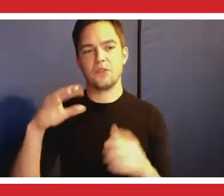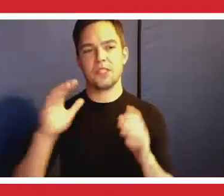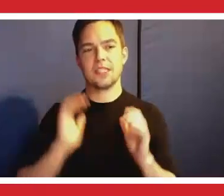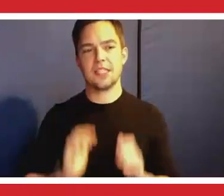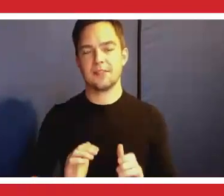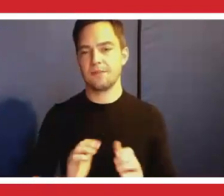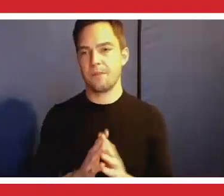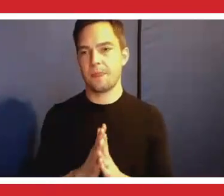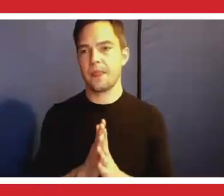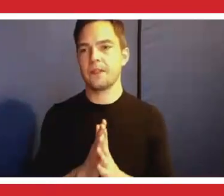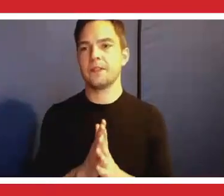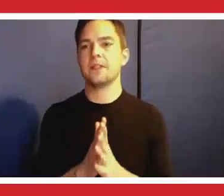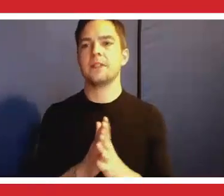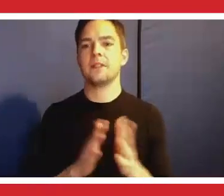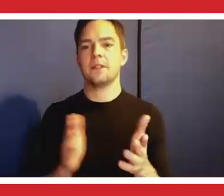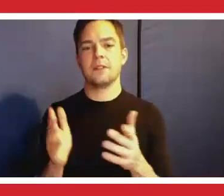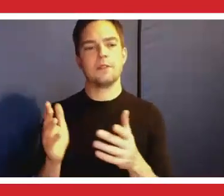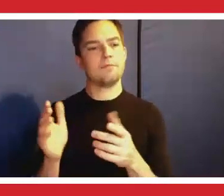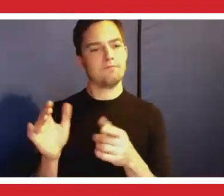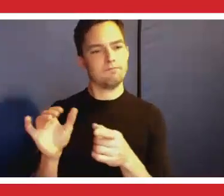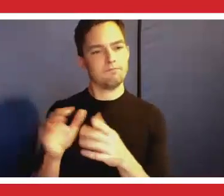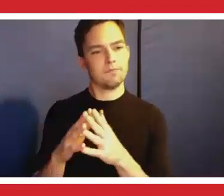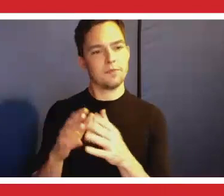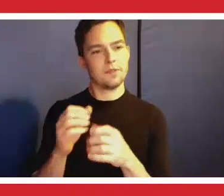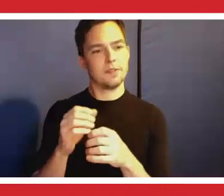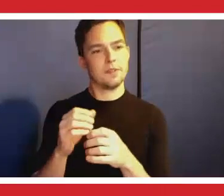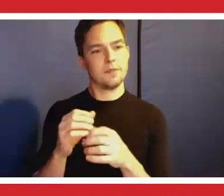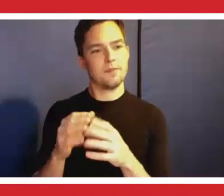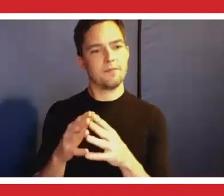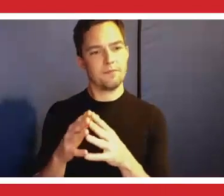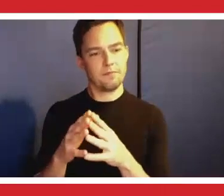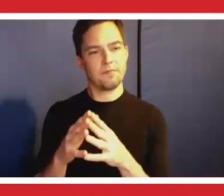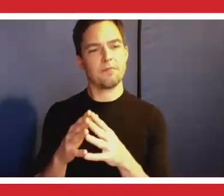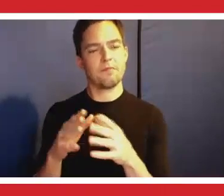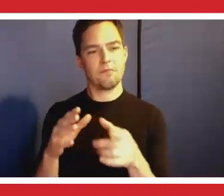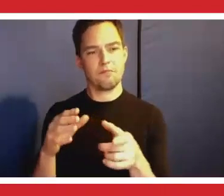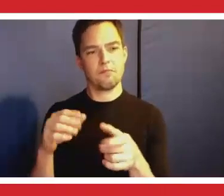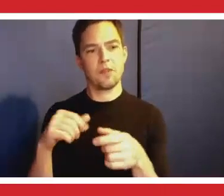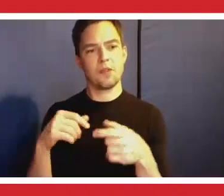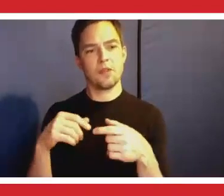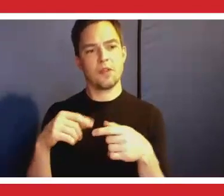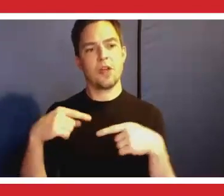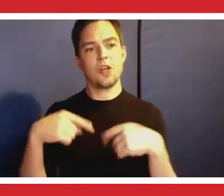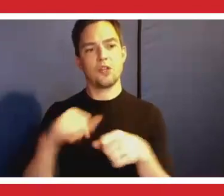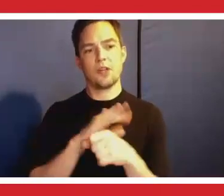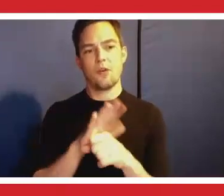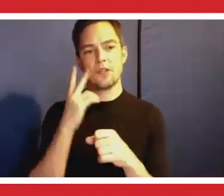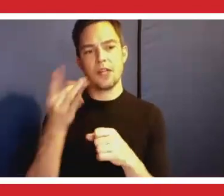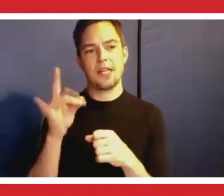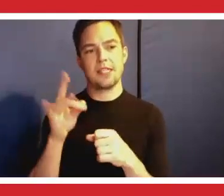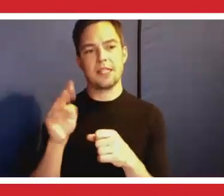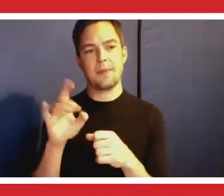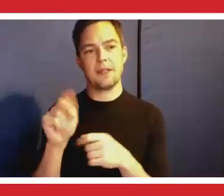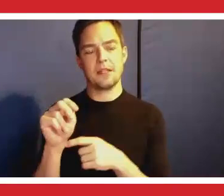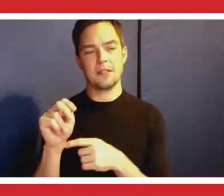TCV, time, costs, and visits. During COVID, we actually saw about 18 million decisions being taken electronically, even though